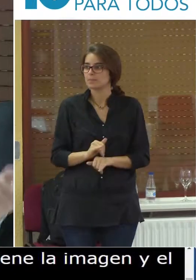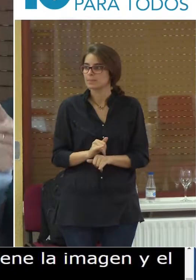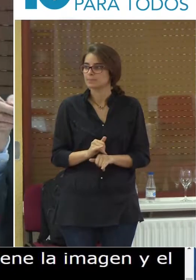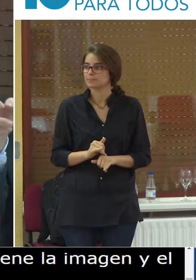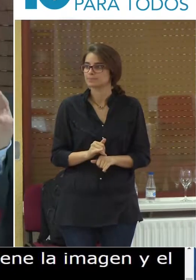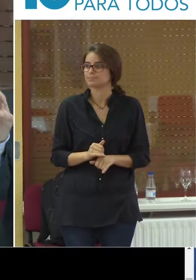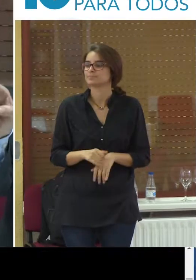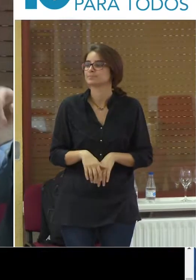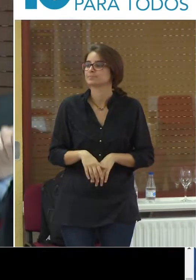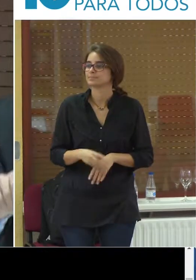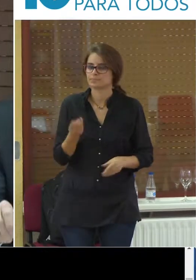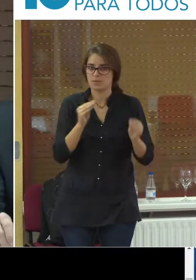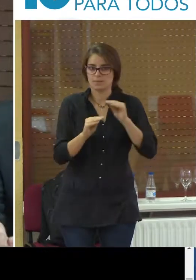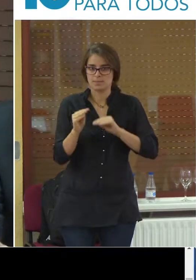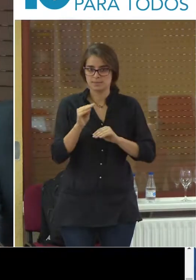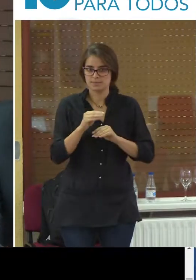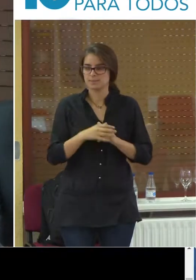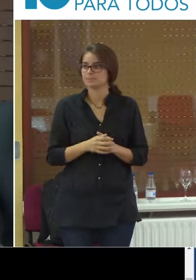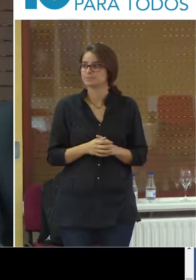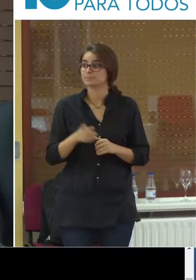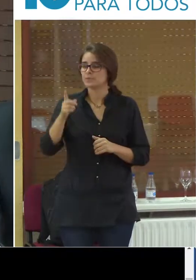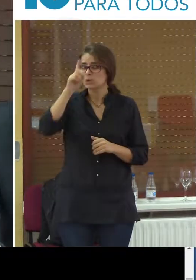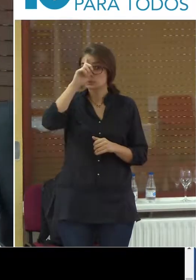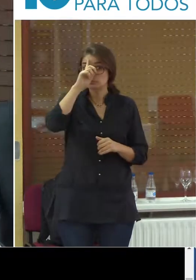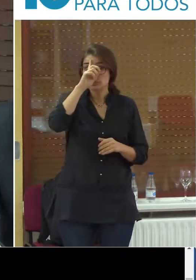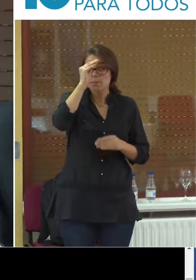I don't know if you've considered this support.